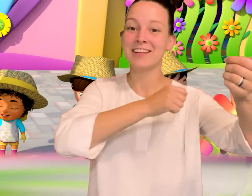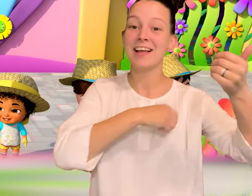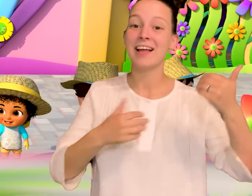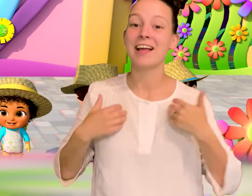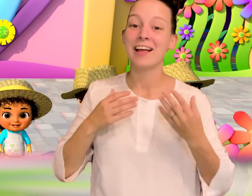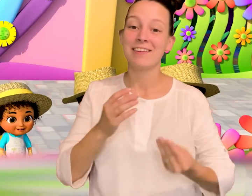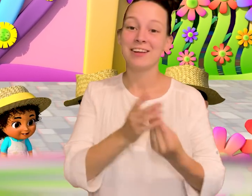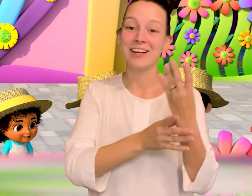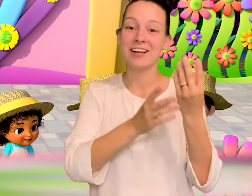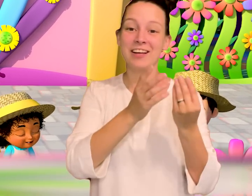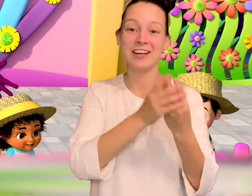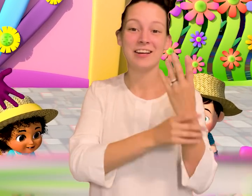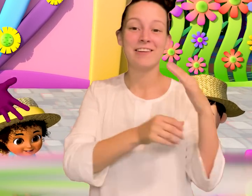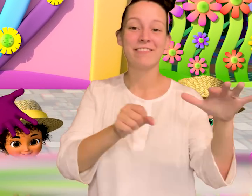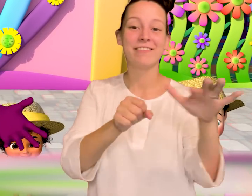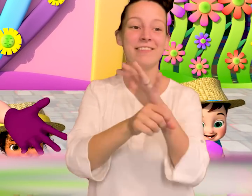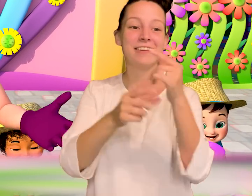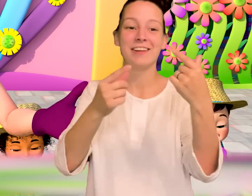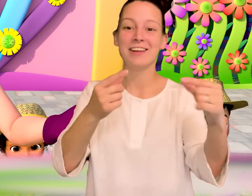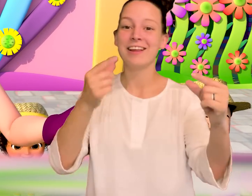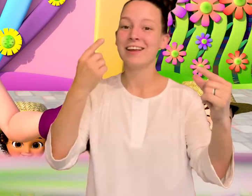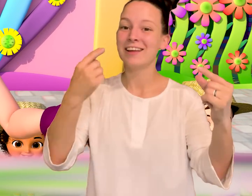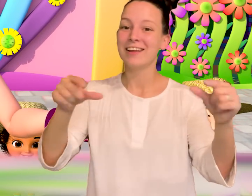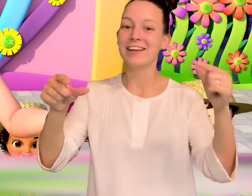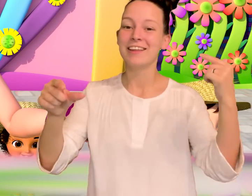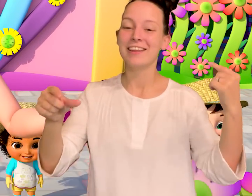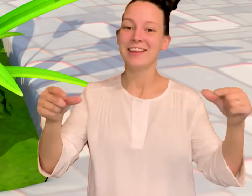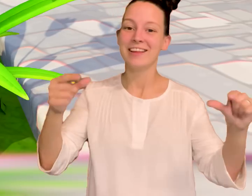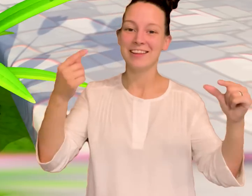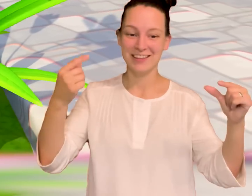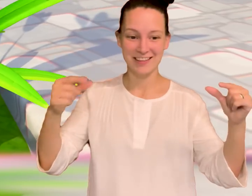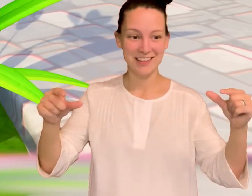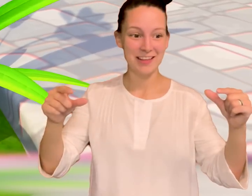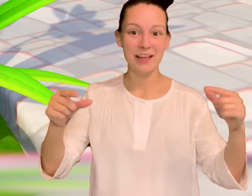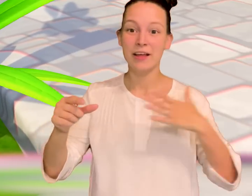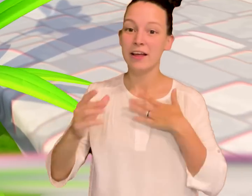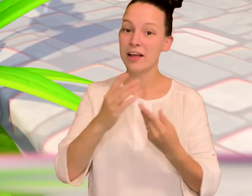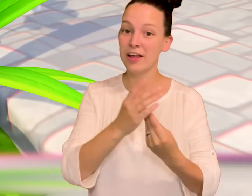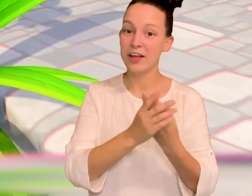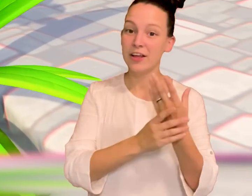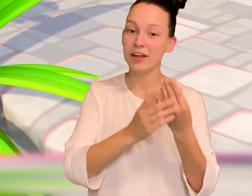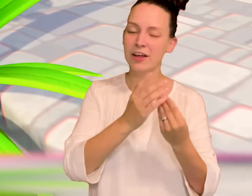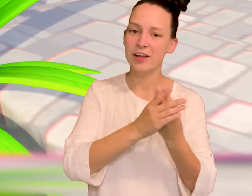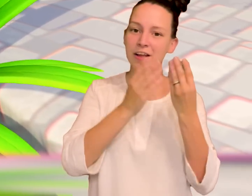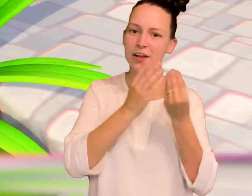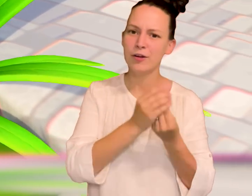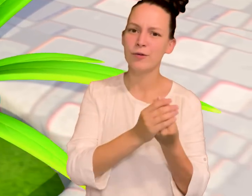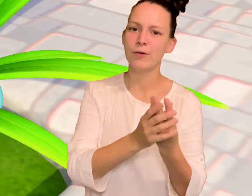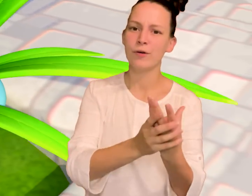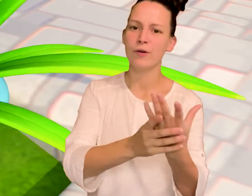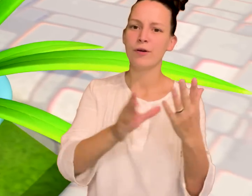I have a garden full of green how does my garden